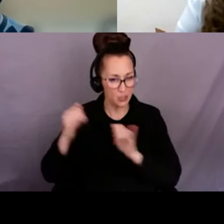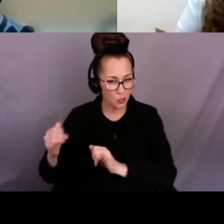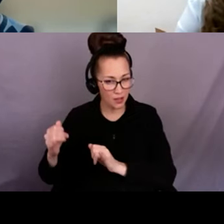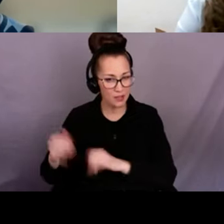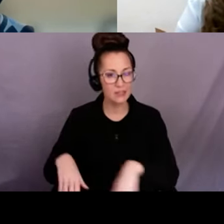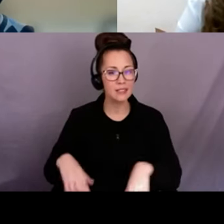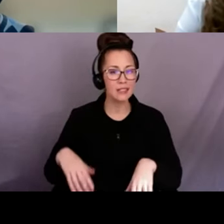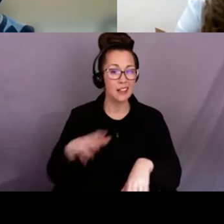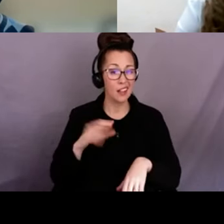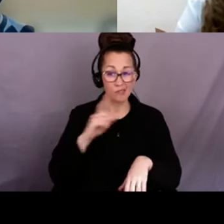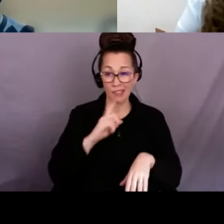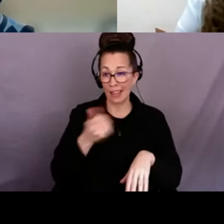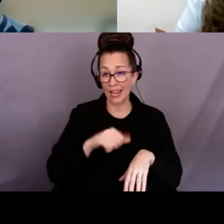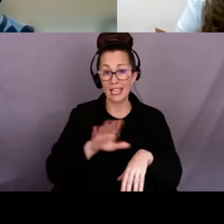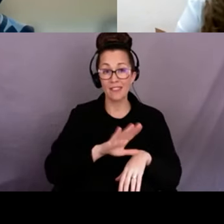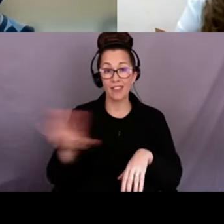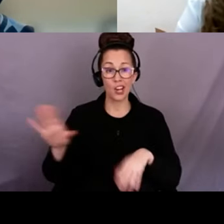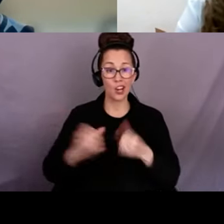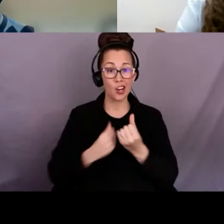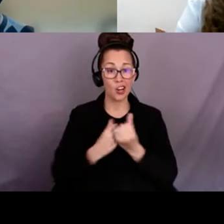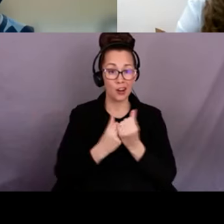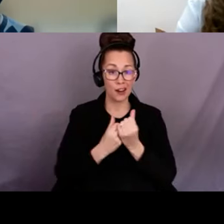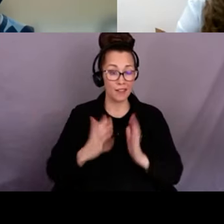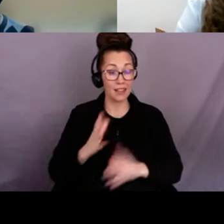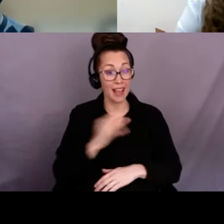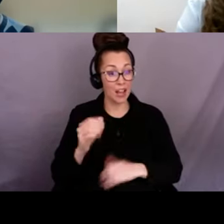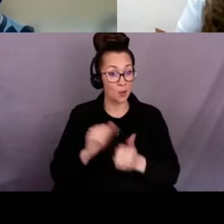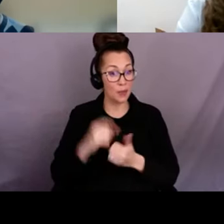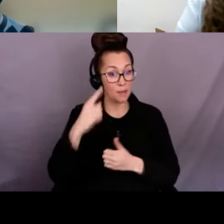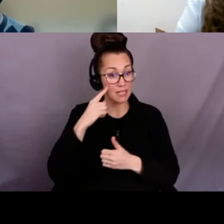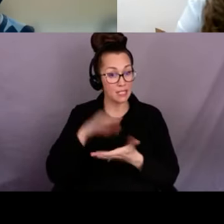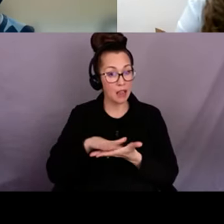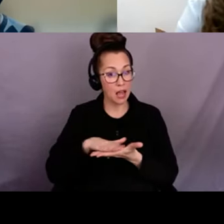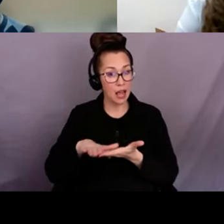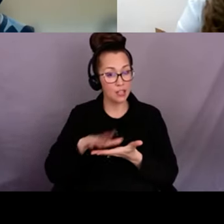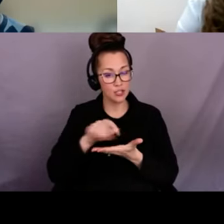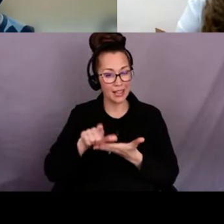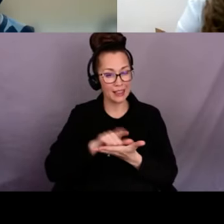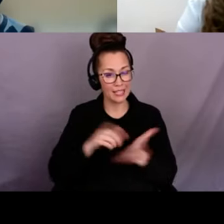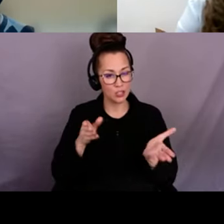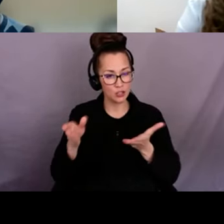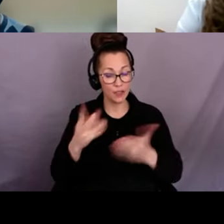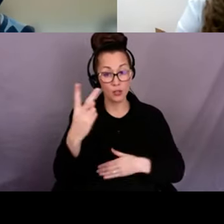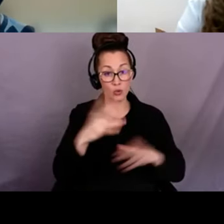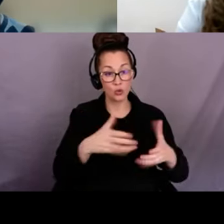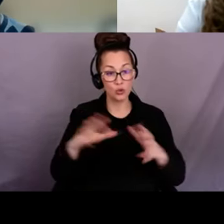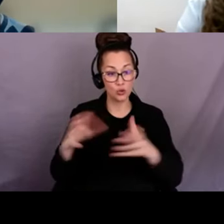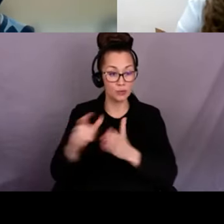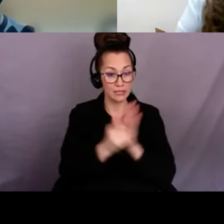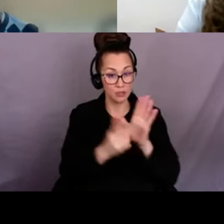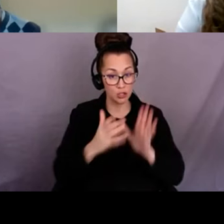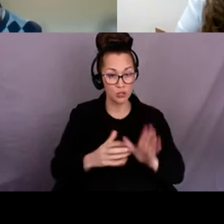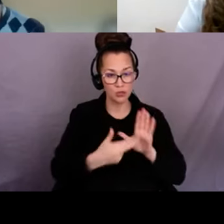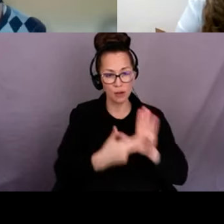and with any of their advocates. We also work with the mental hygiene legal services. There are two sets of attorneys that represent Willowbrook